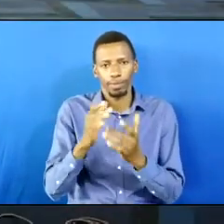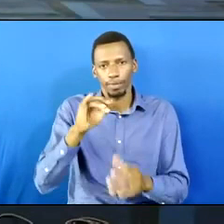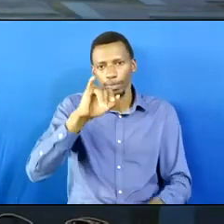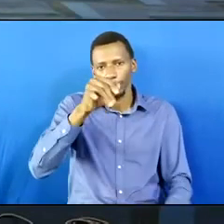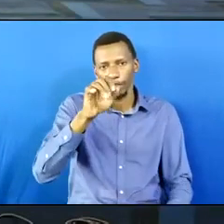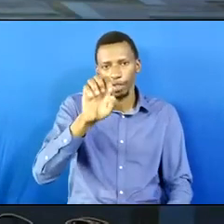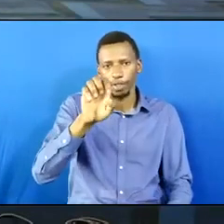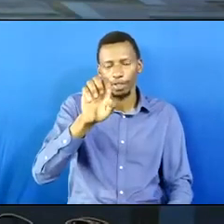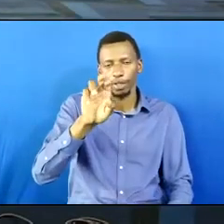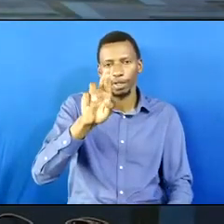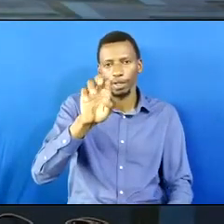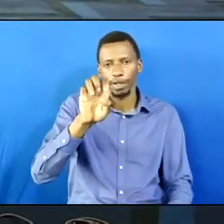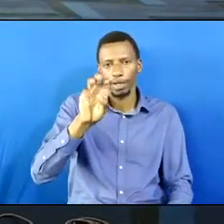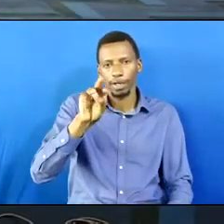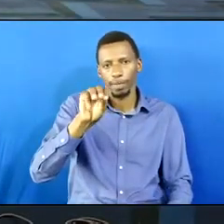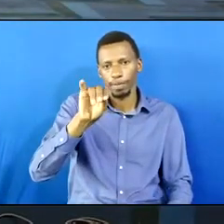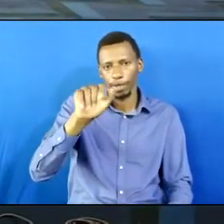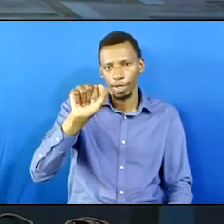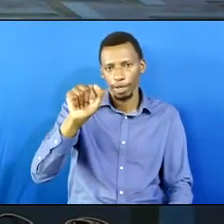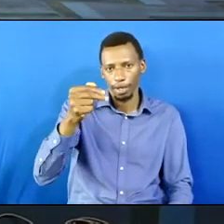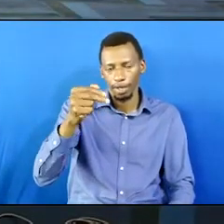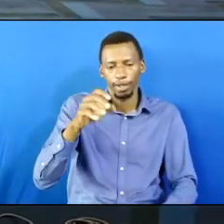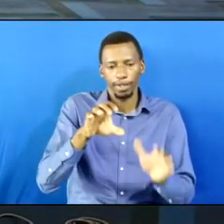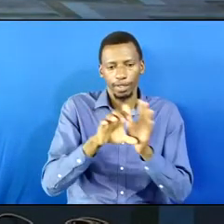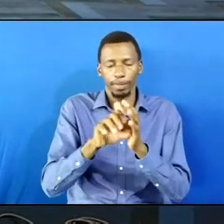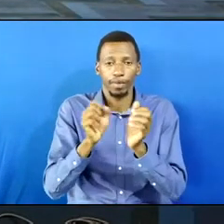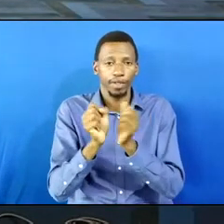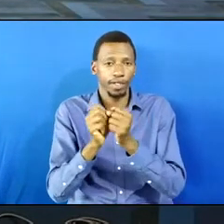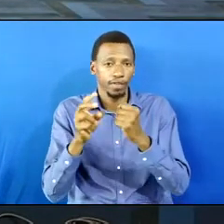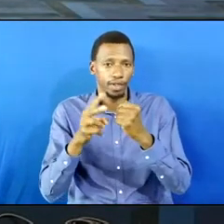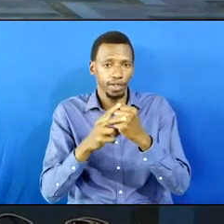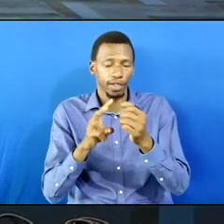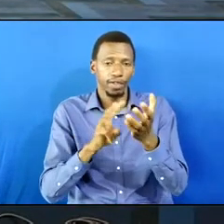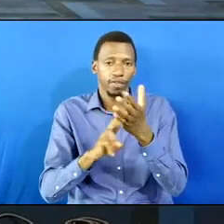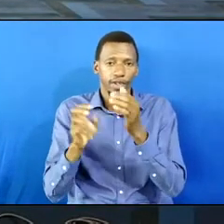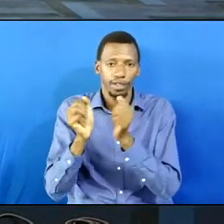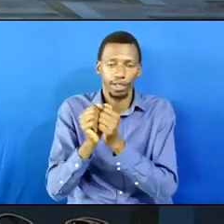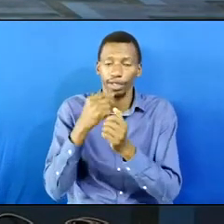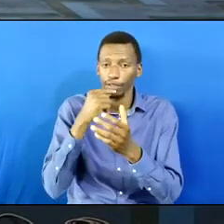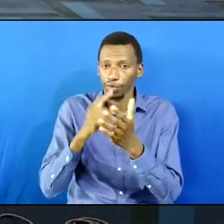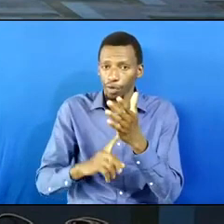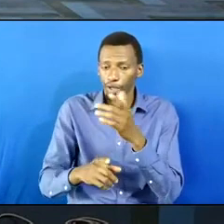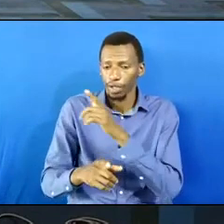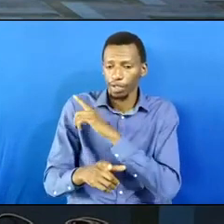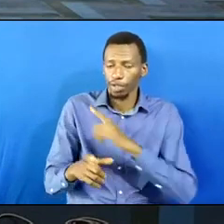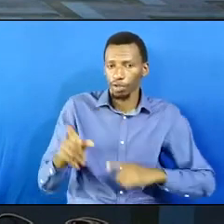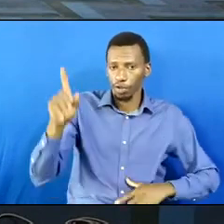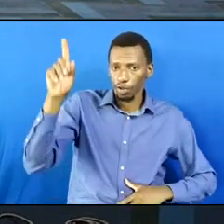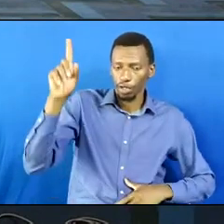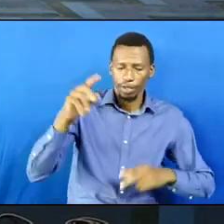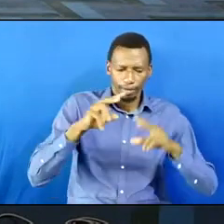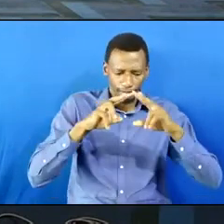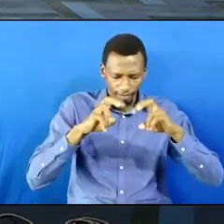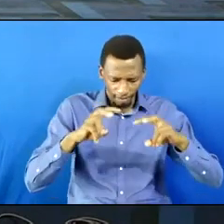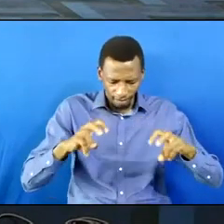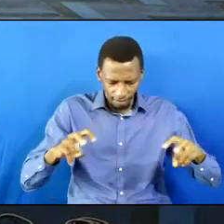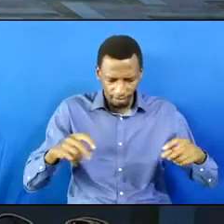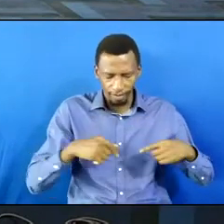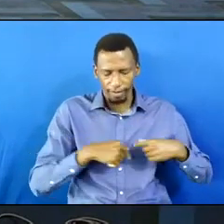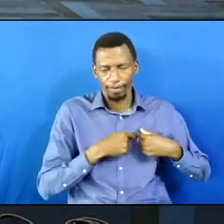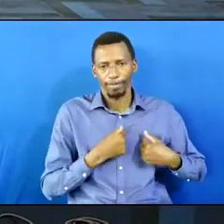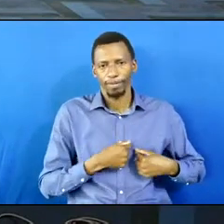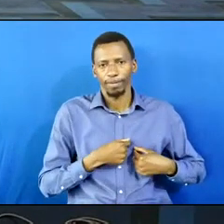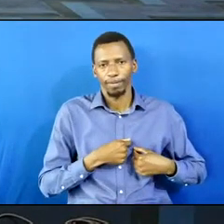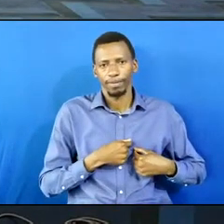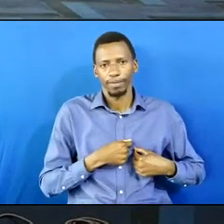17, verse 10, Jeremiah 17, 10, I, the Lord, searcheth the heart. I try the reins, even to